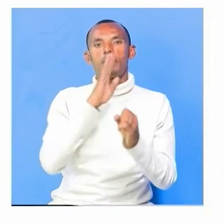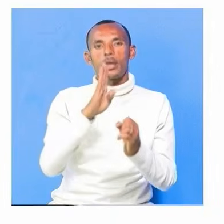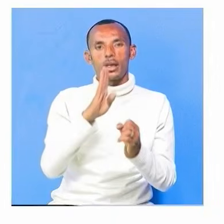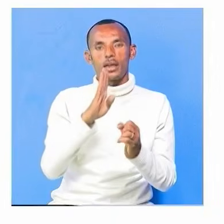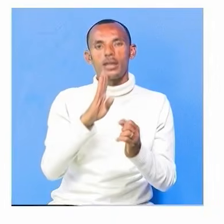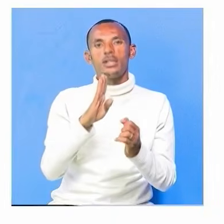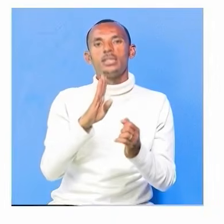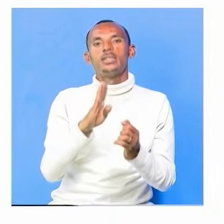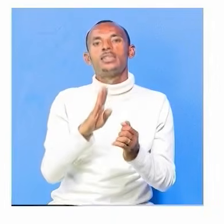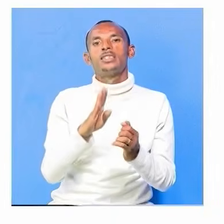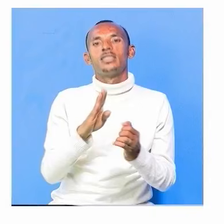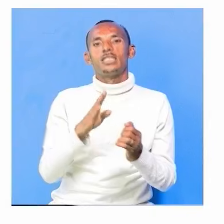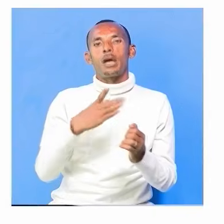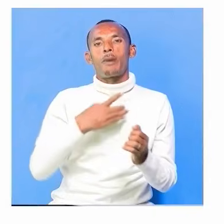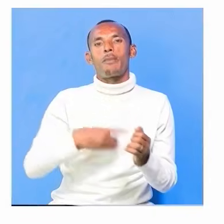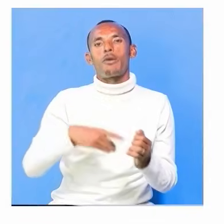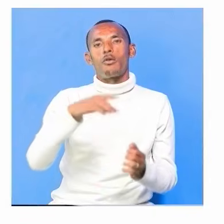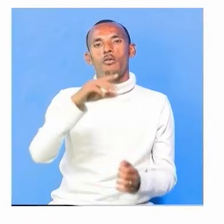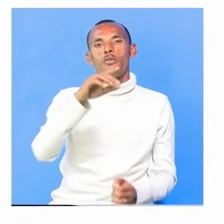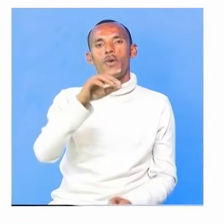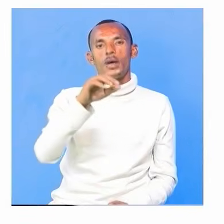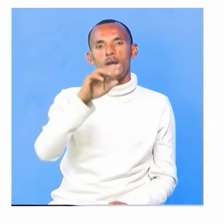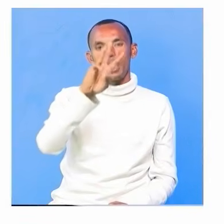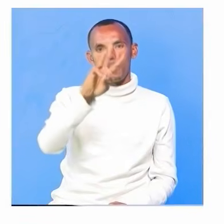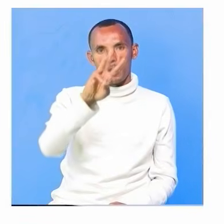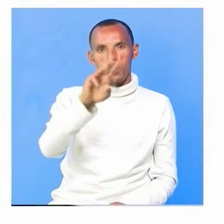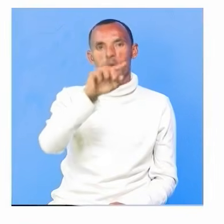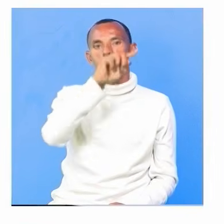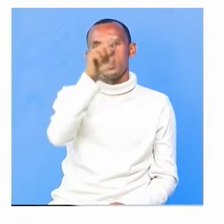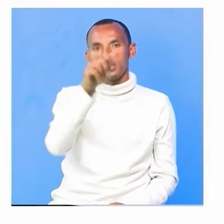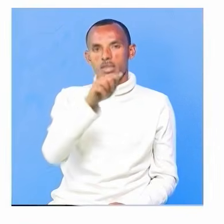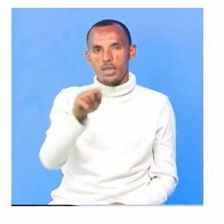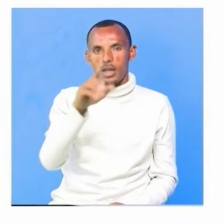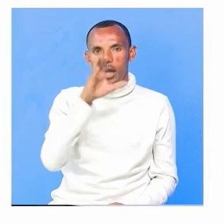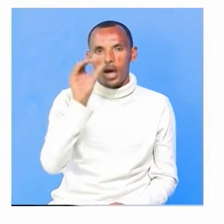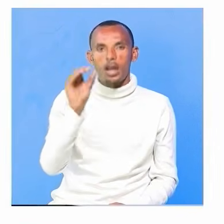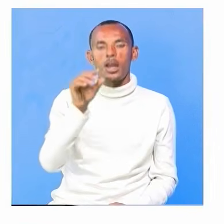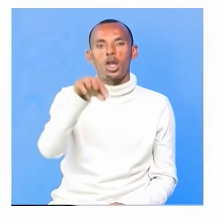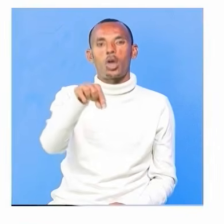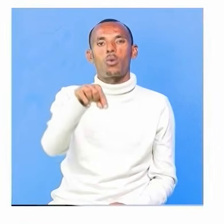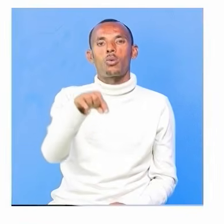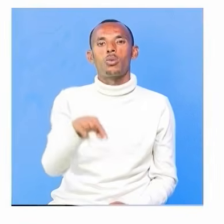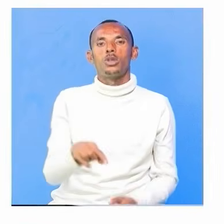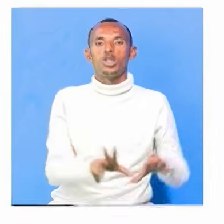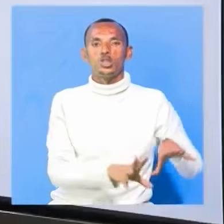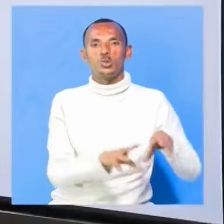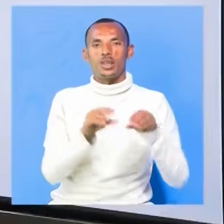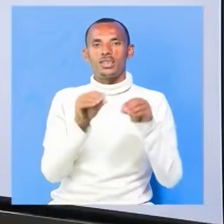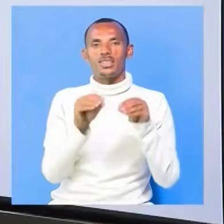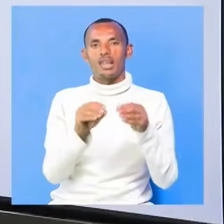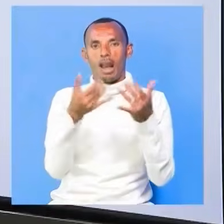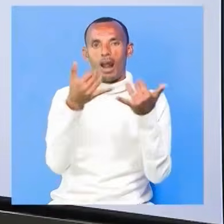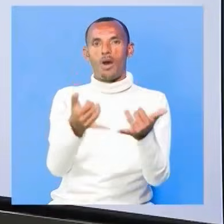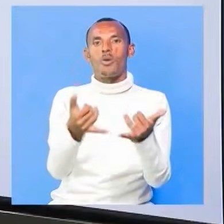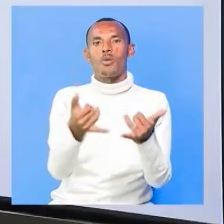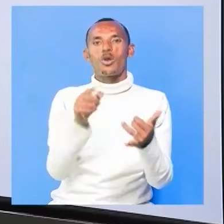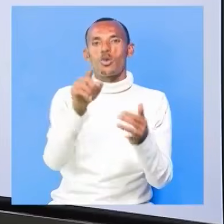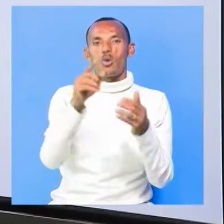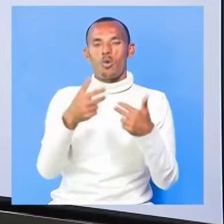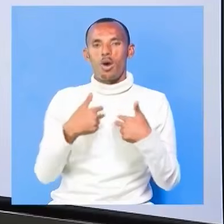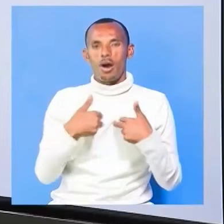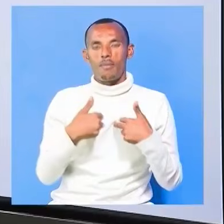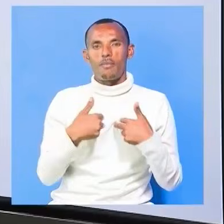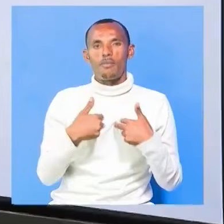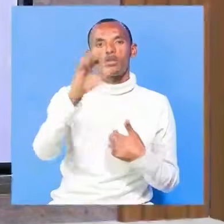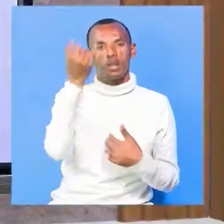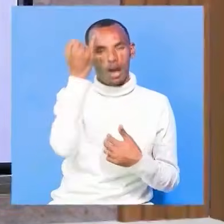the member of W, Z, and Q. Okay, students, now